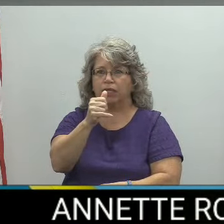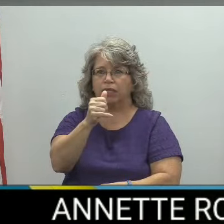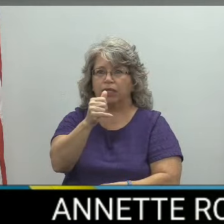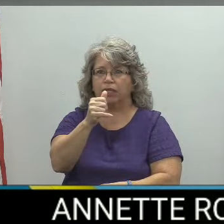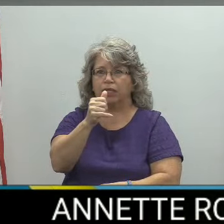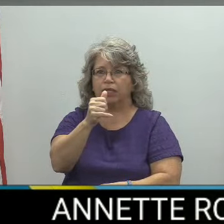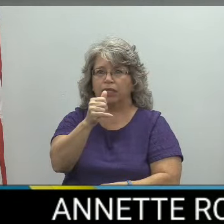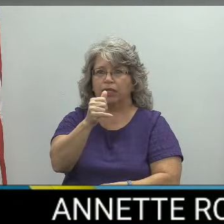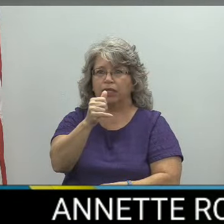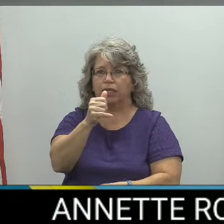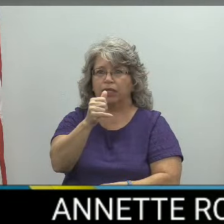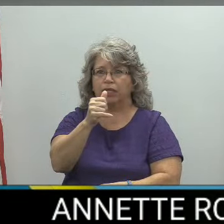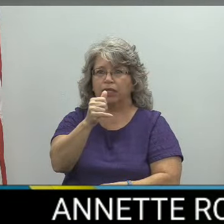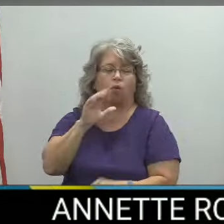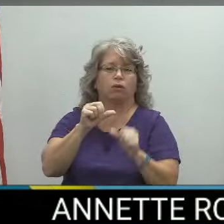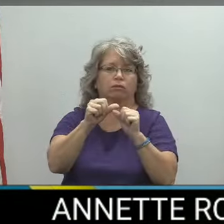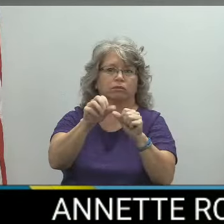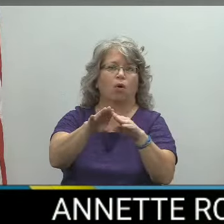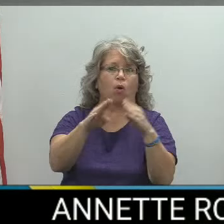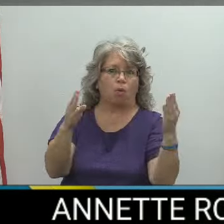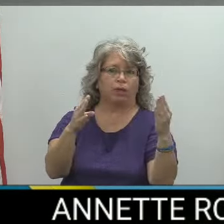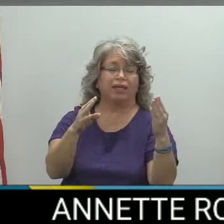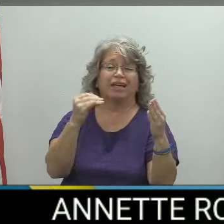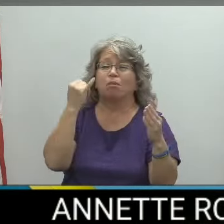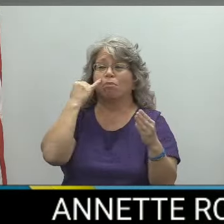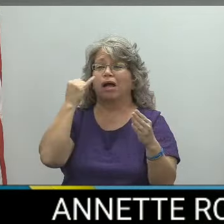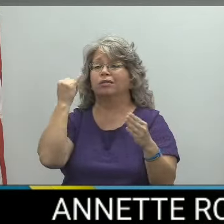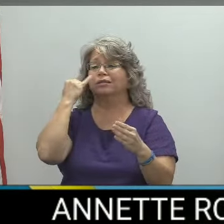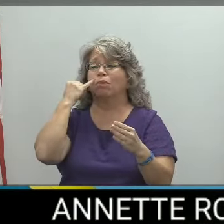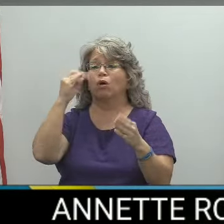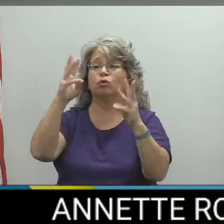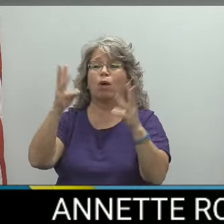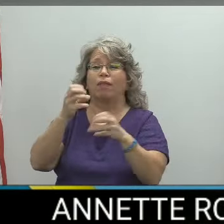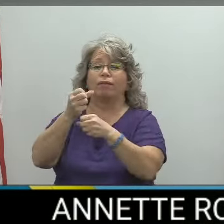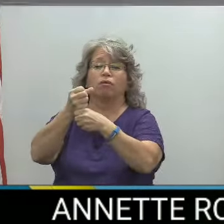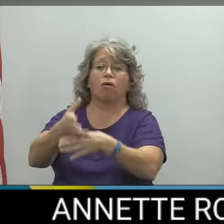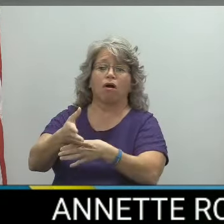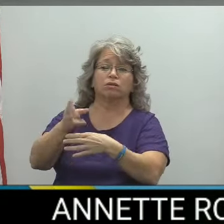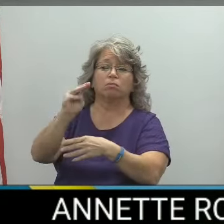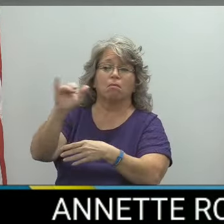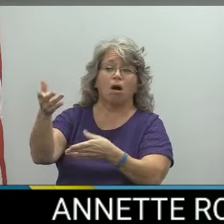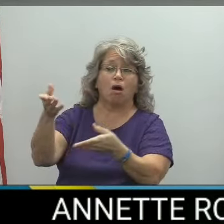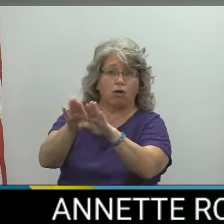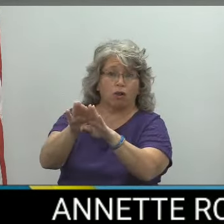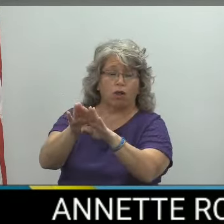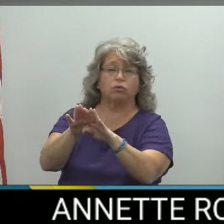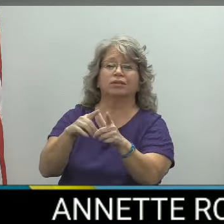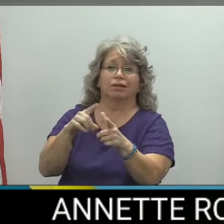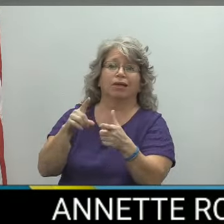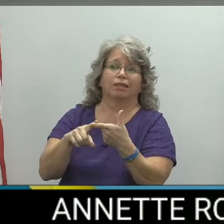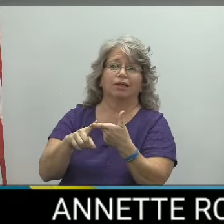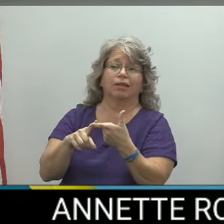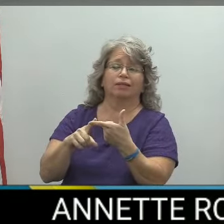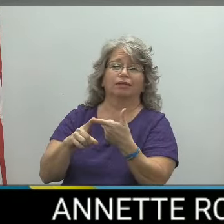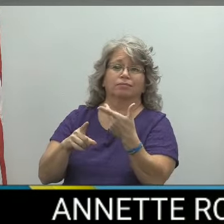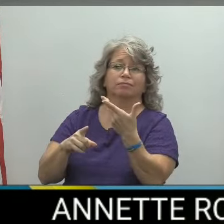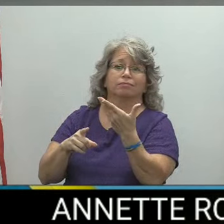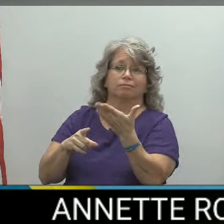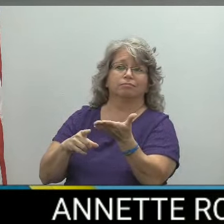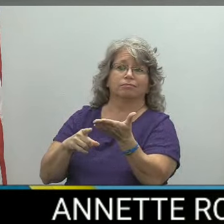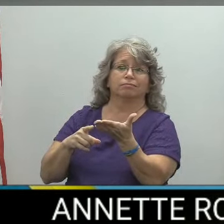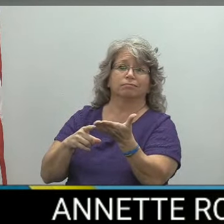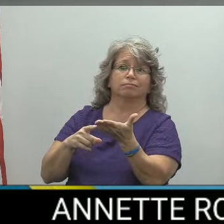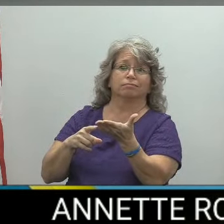mall did close, then our staff would also be closed there and there would be no vaccination clinic. The Greenwood Senior Center, that's our only center